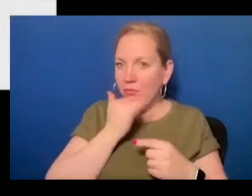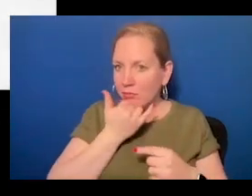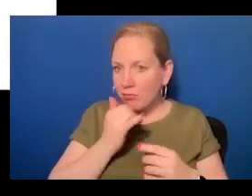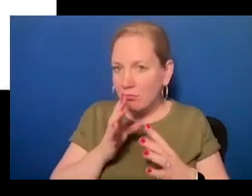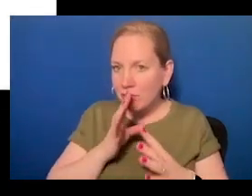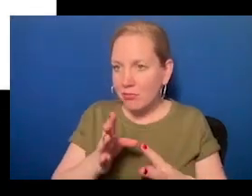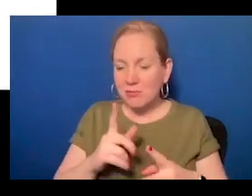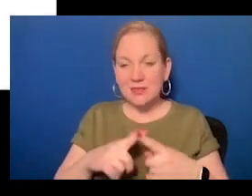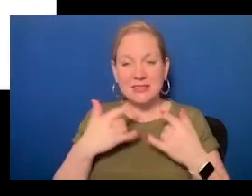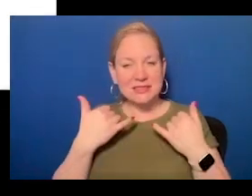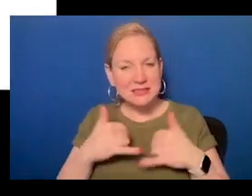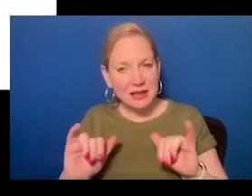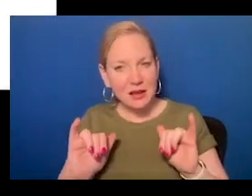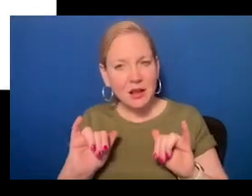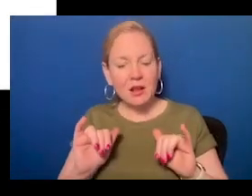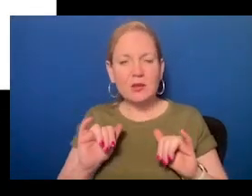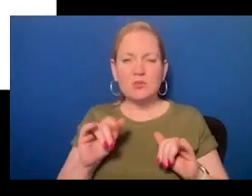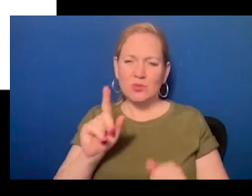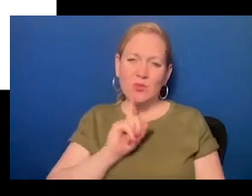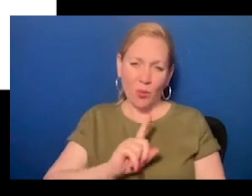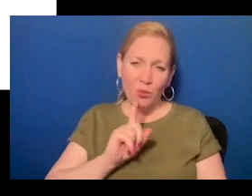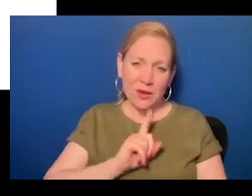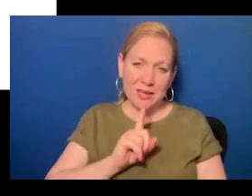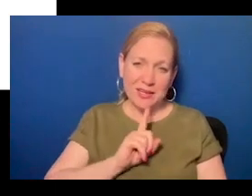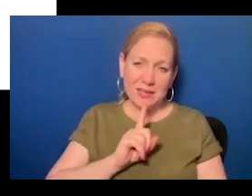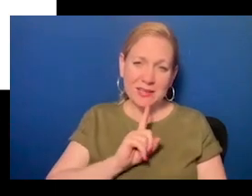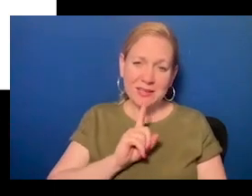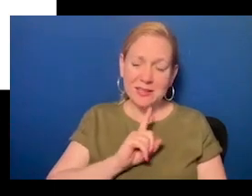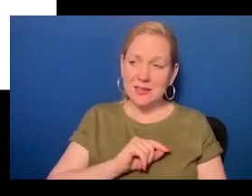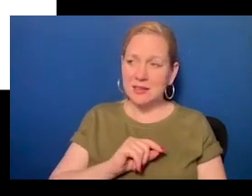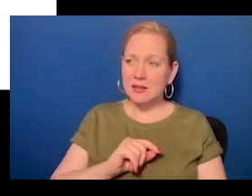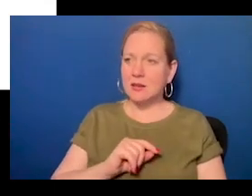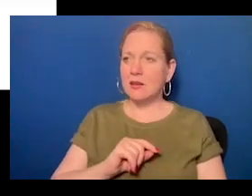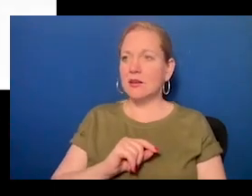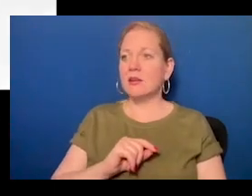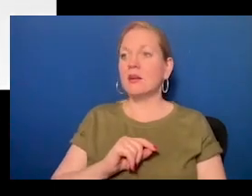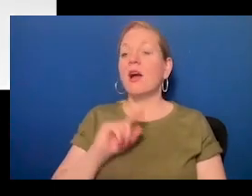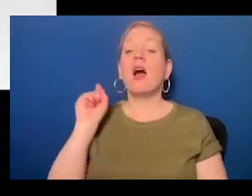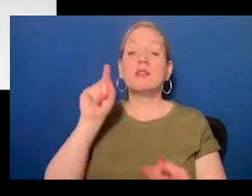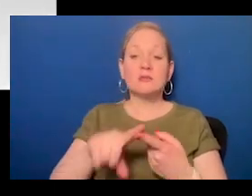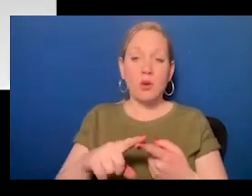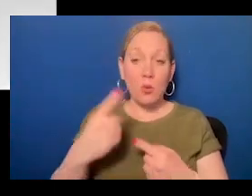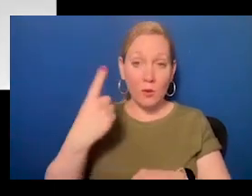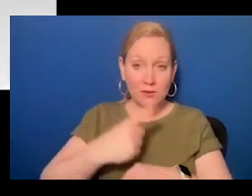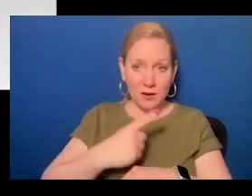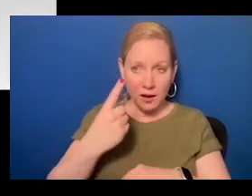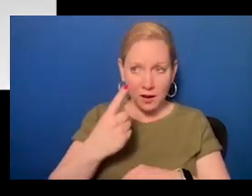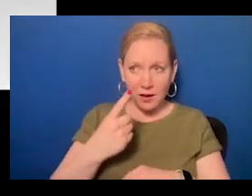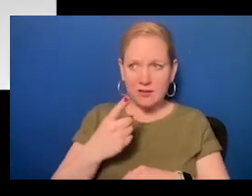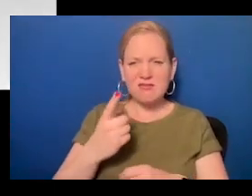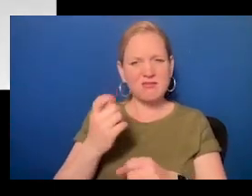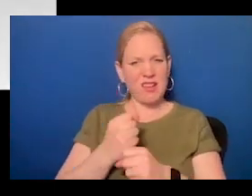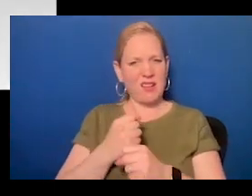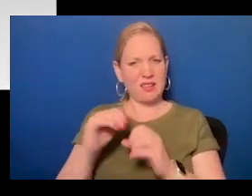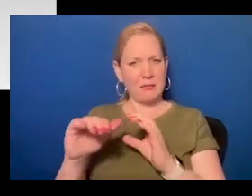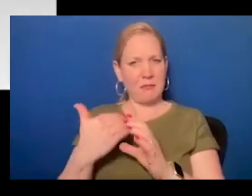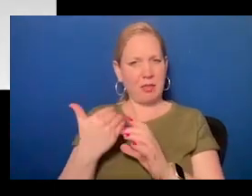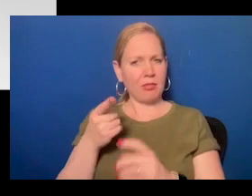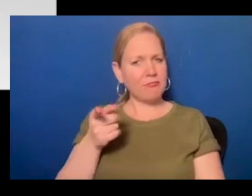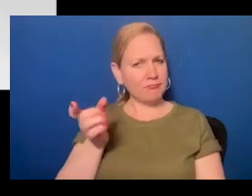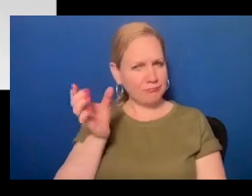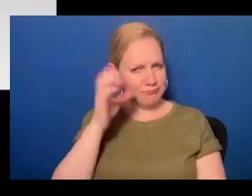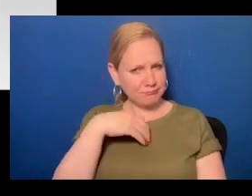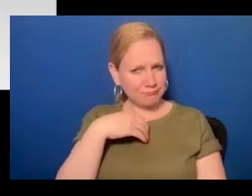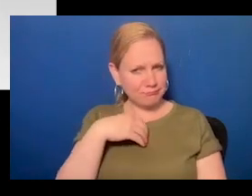It was easier not to be seen because then she didn't have to worry about making mistakes. Still, she was